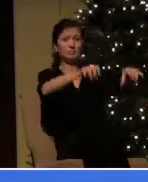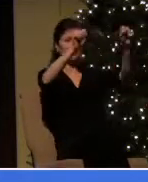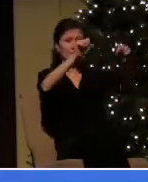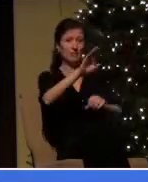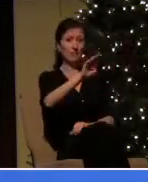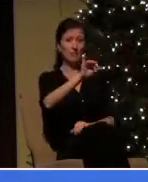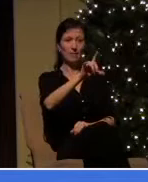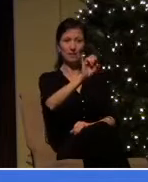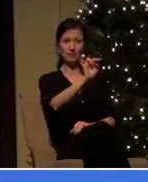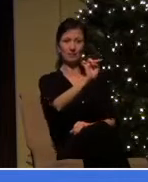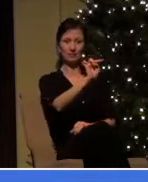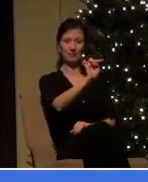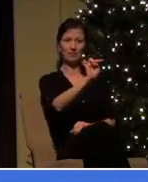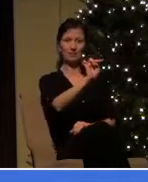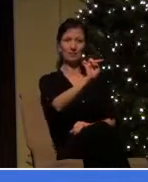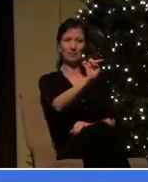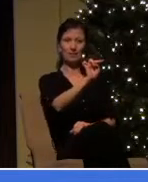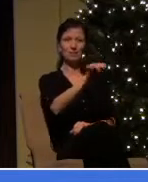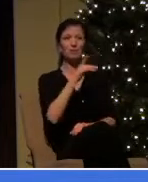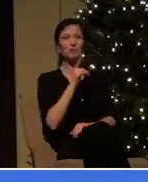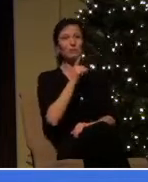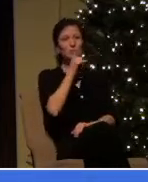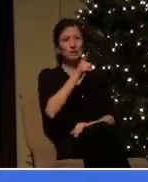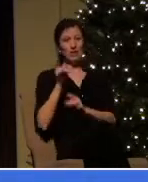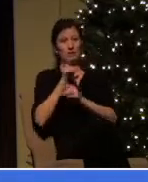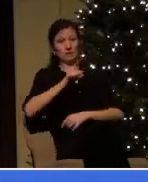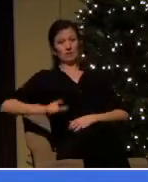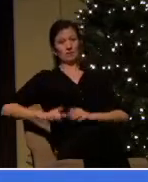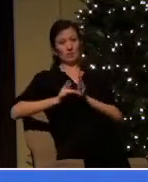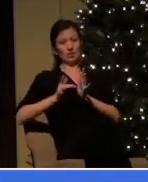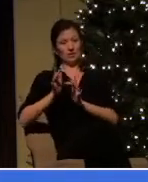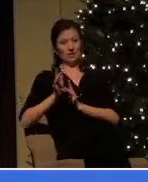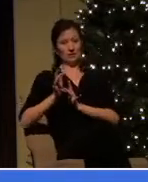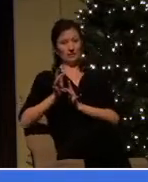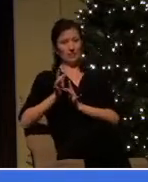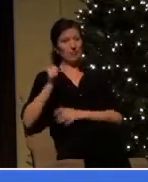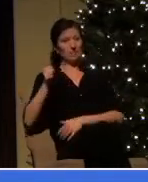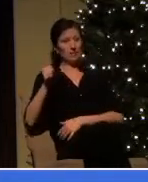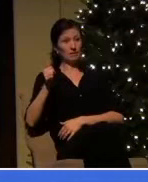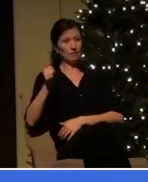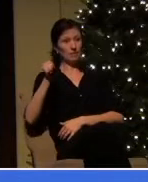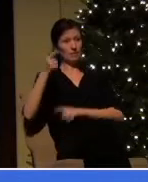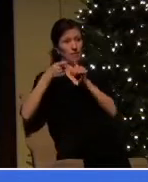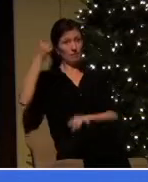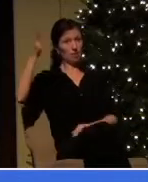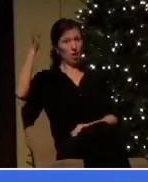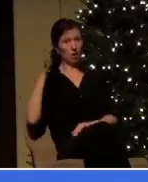Babylon, so subsequently the Lord Jesus has been raised up by God the